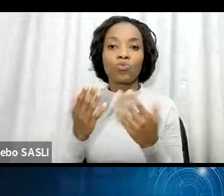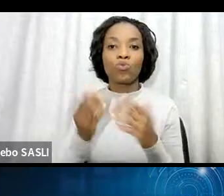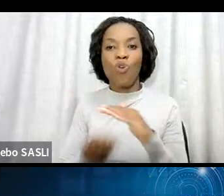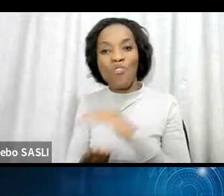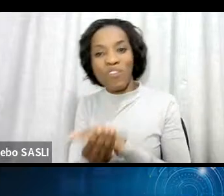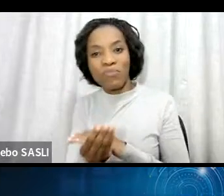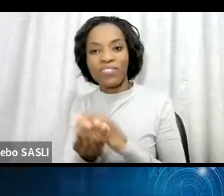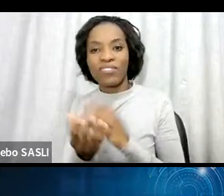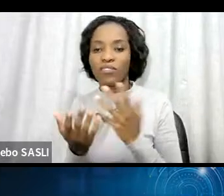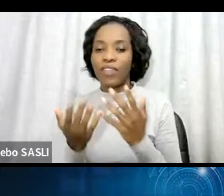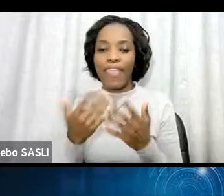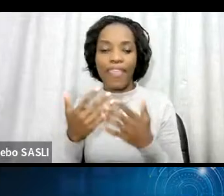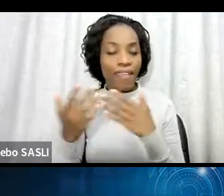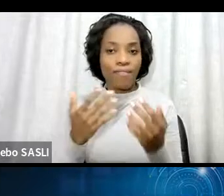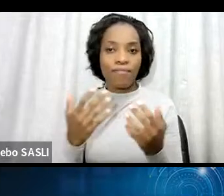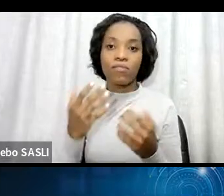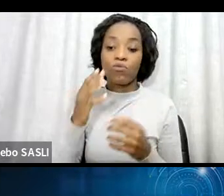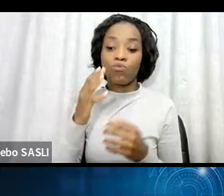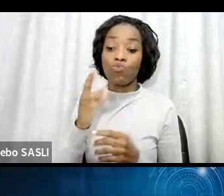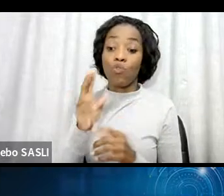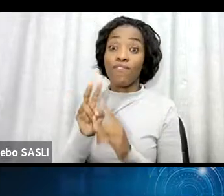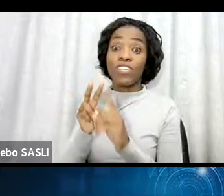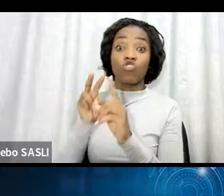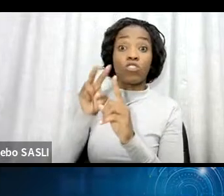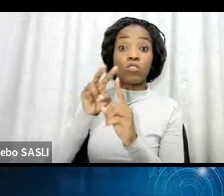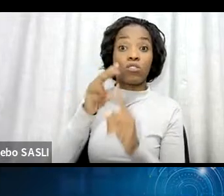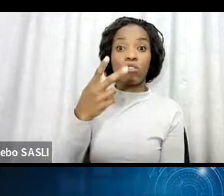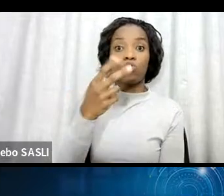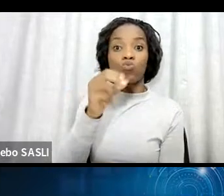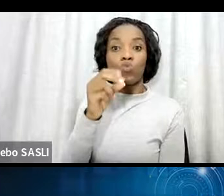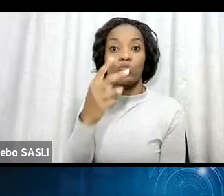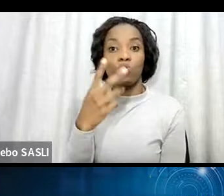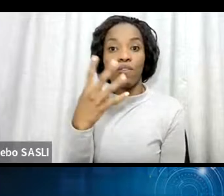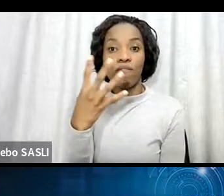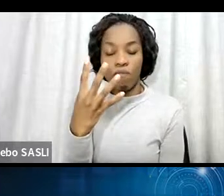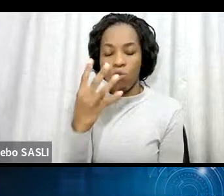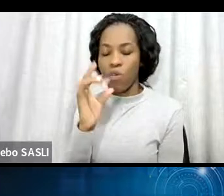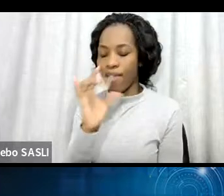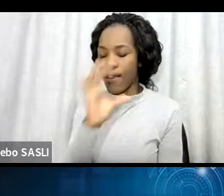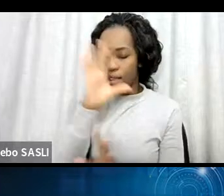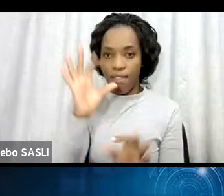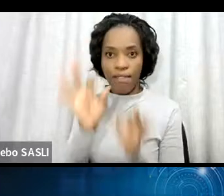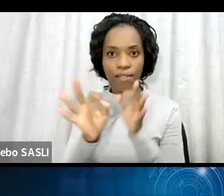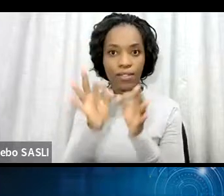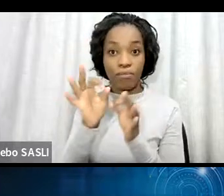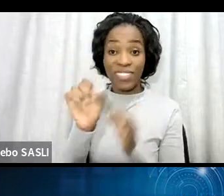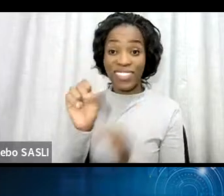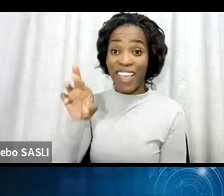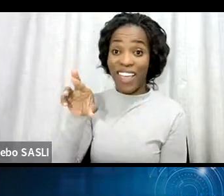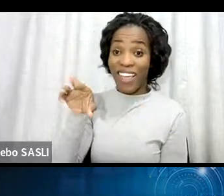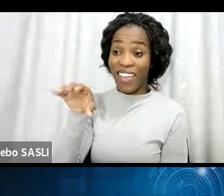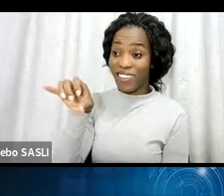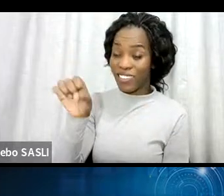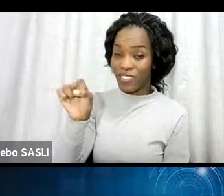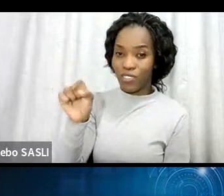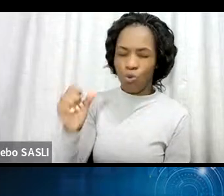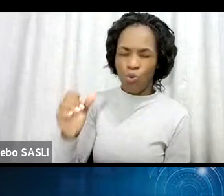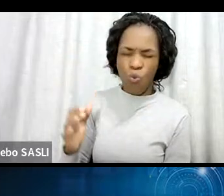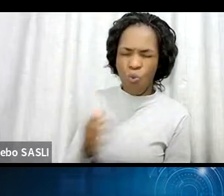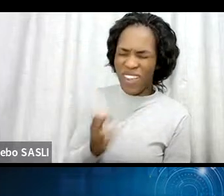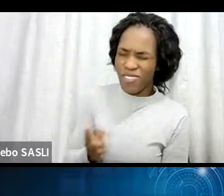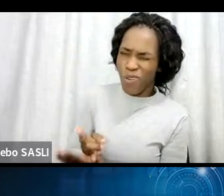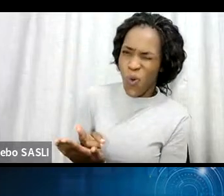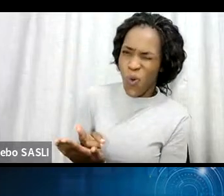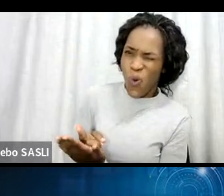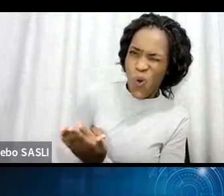2024, which clearly articulates that SARS seeks to become an organization with unquestionable integrity